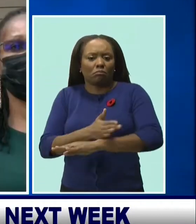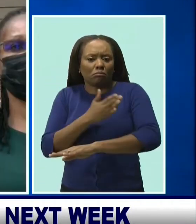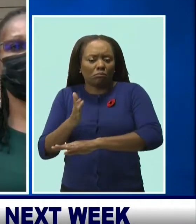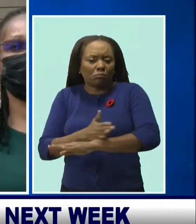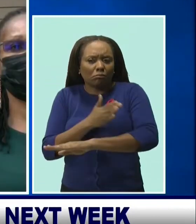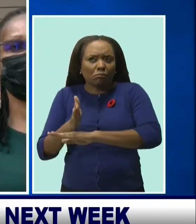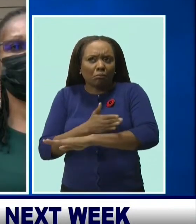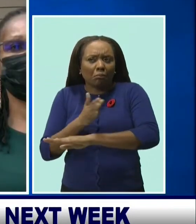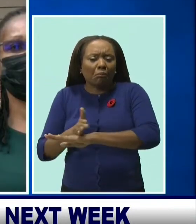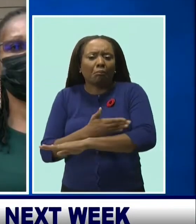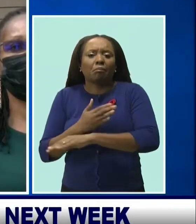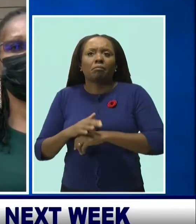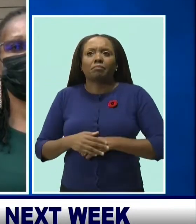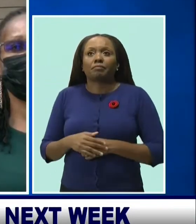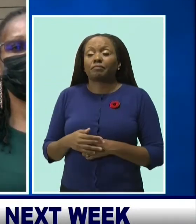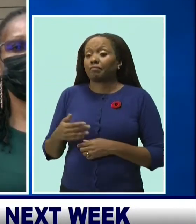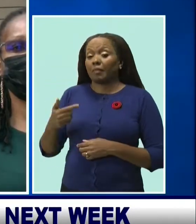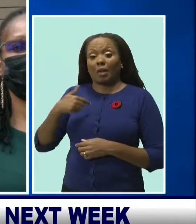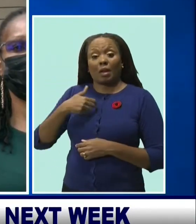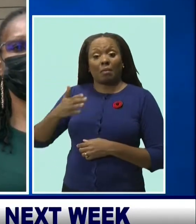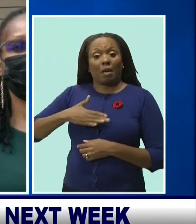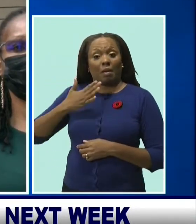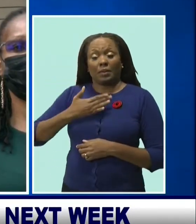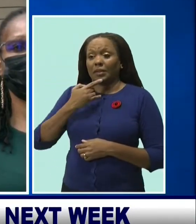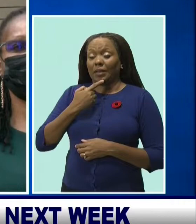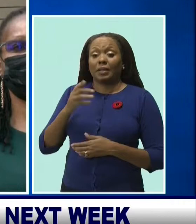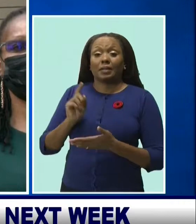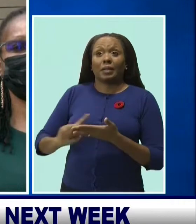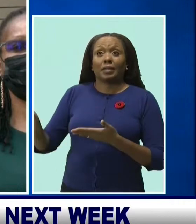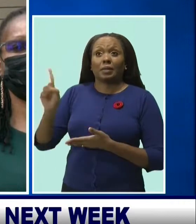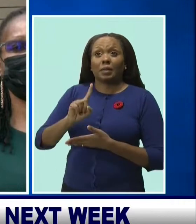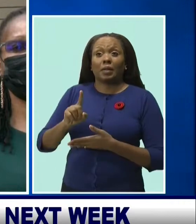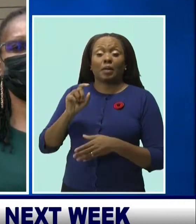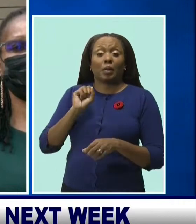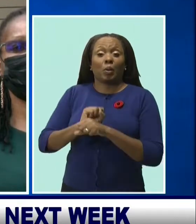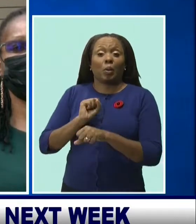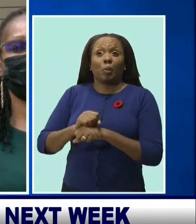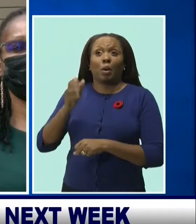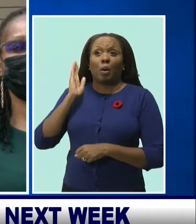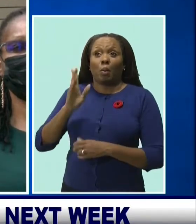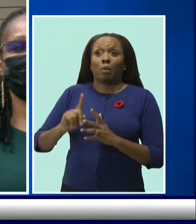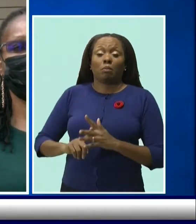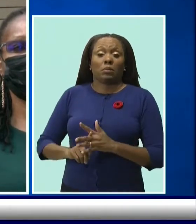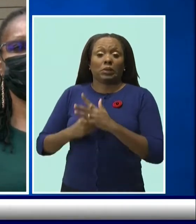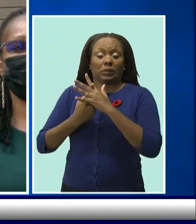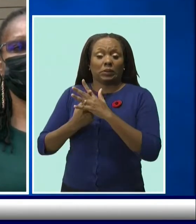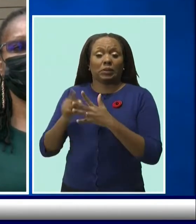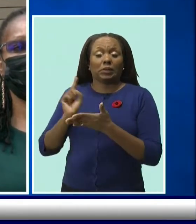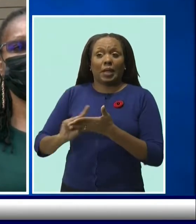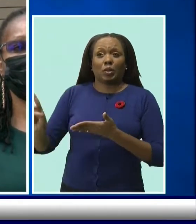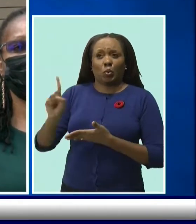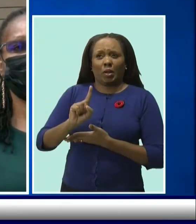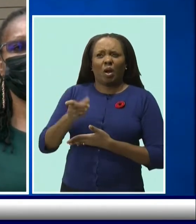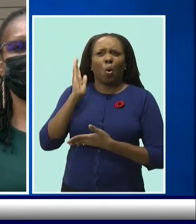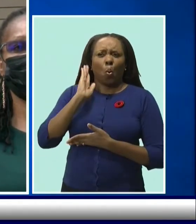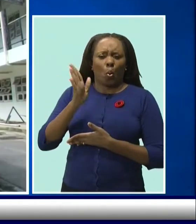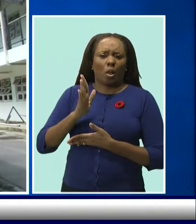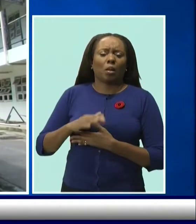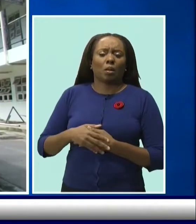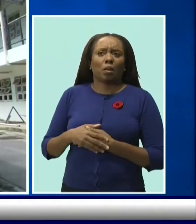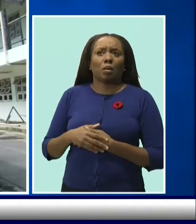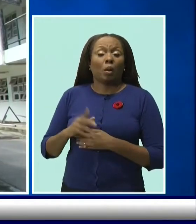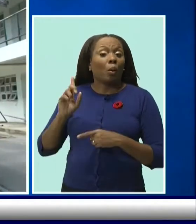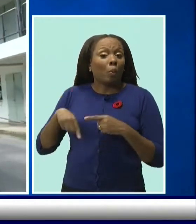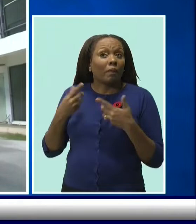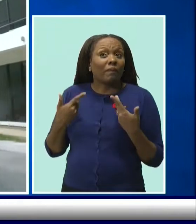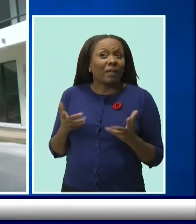next week, if all goes well, the work on that building will begin, and the expected timeline for the